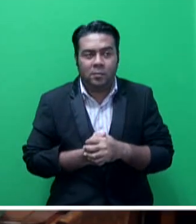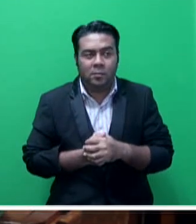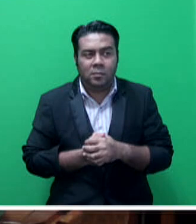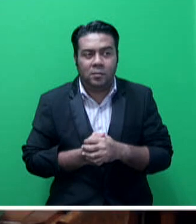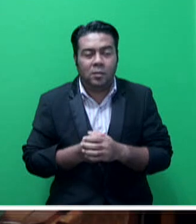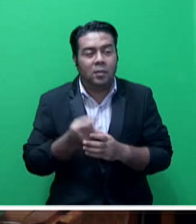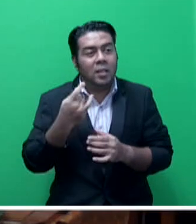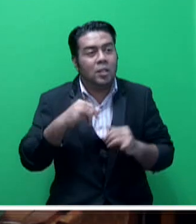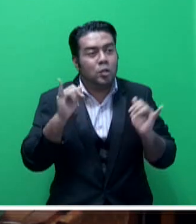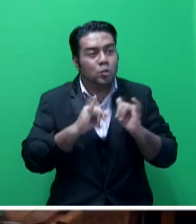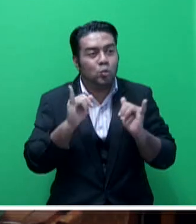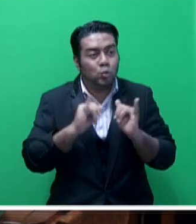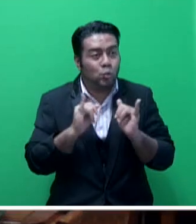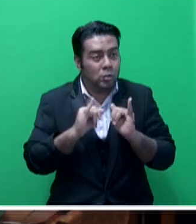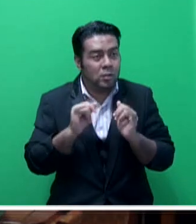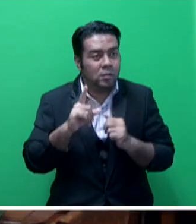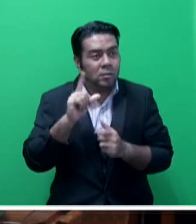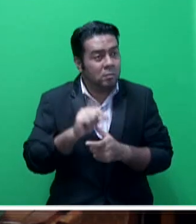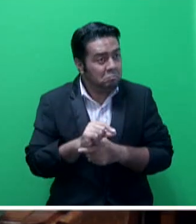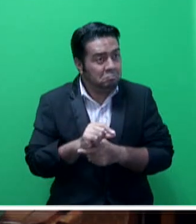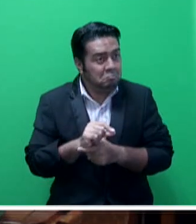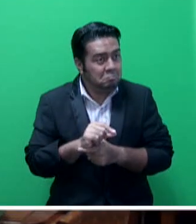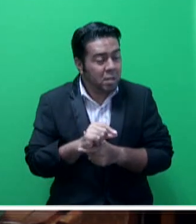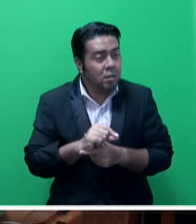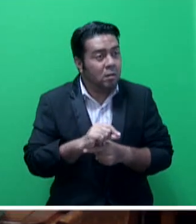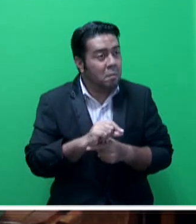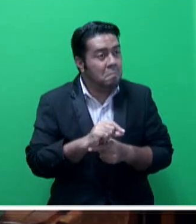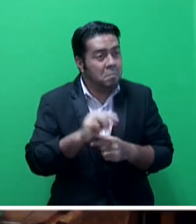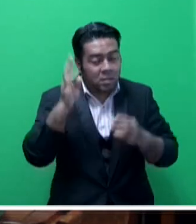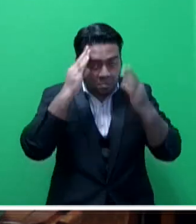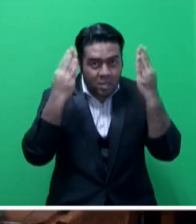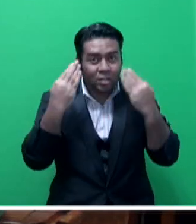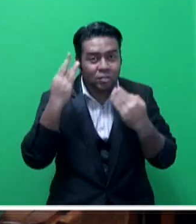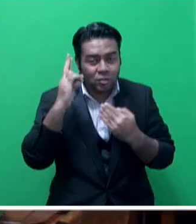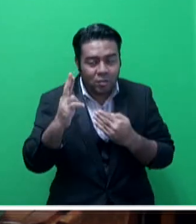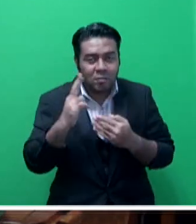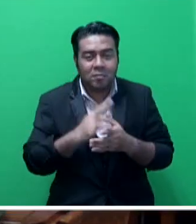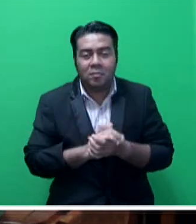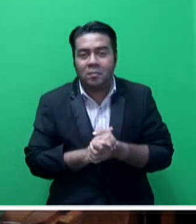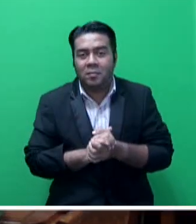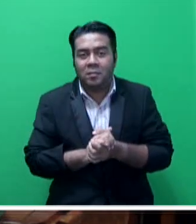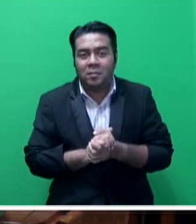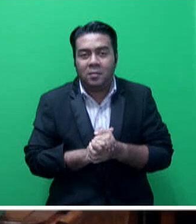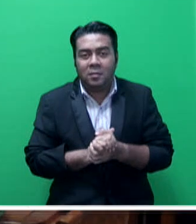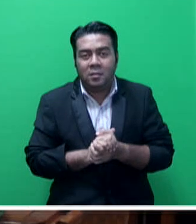be raised every now and then. Mr. Speaker, the